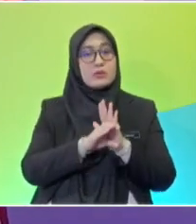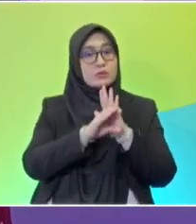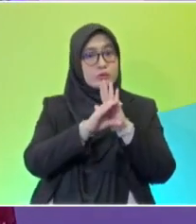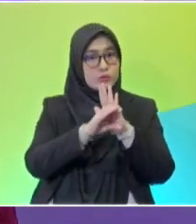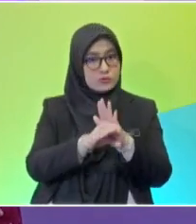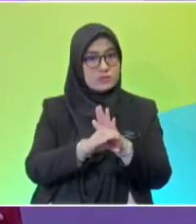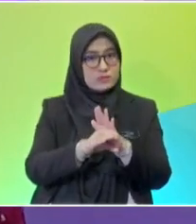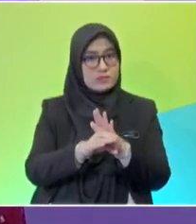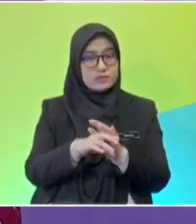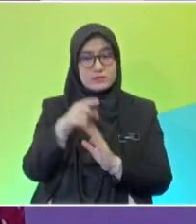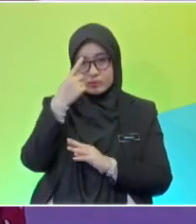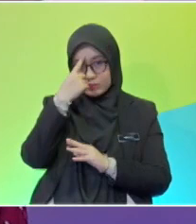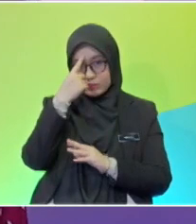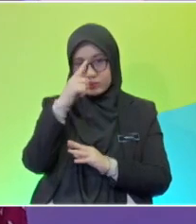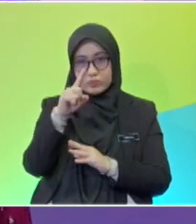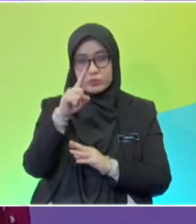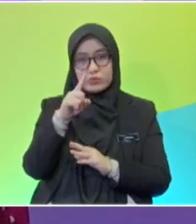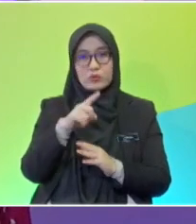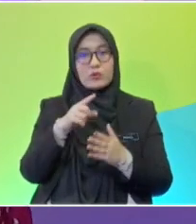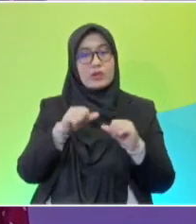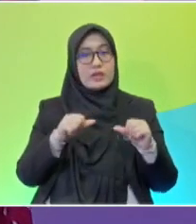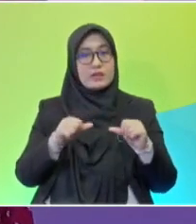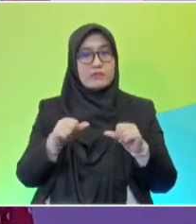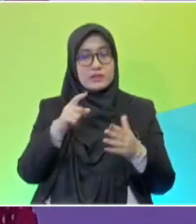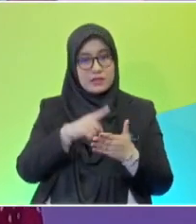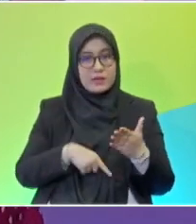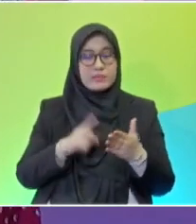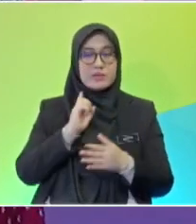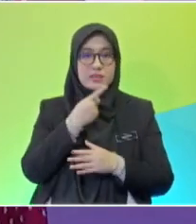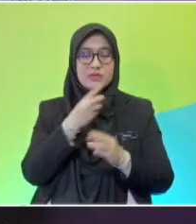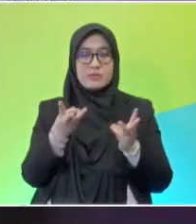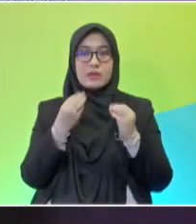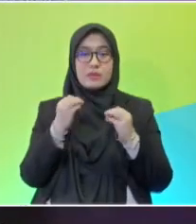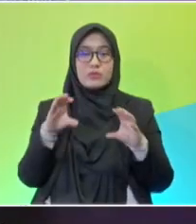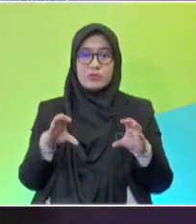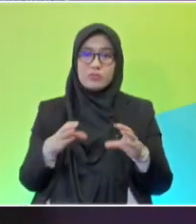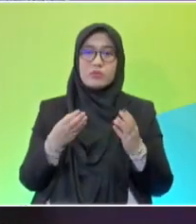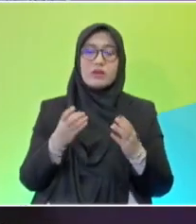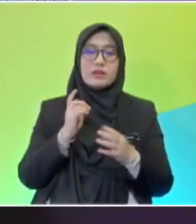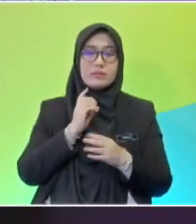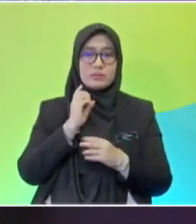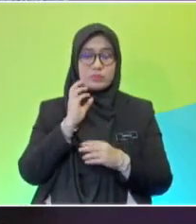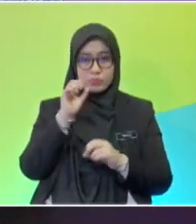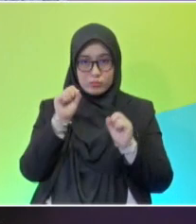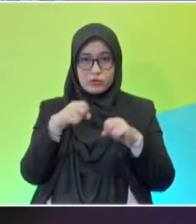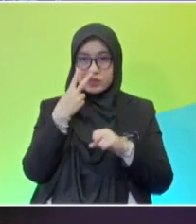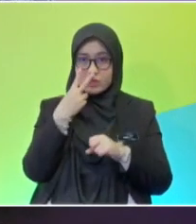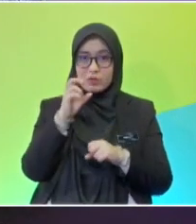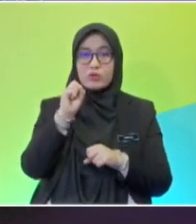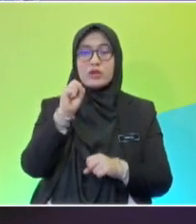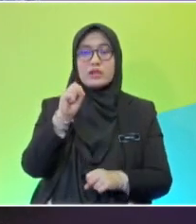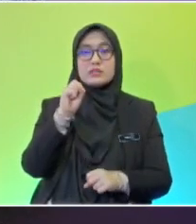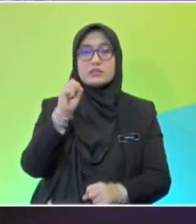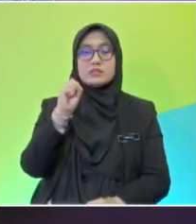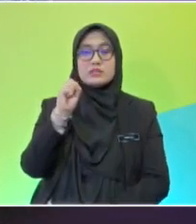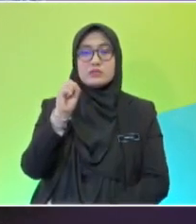differentiation strategies are given there in the SOW. Wow, so teachers already have a guide for their Yes, lesson. exactly. Okay, so for me,